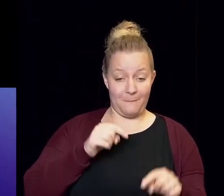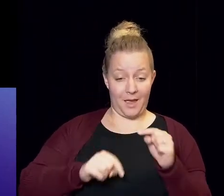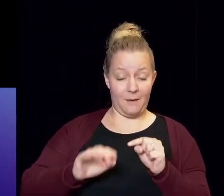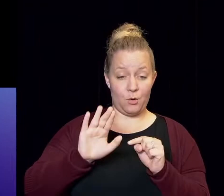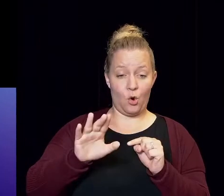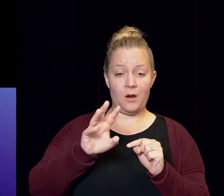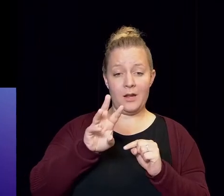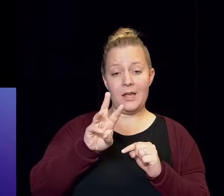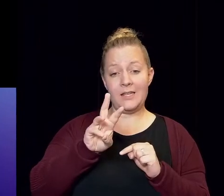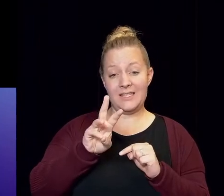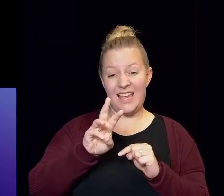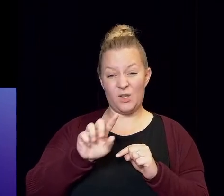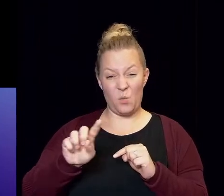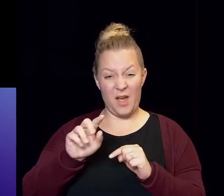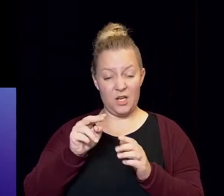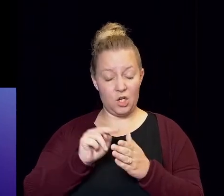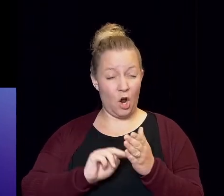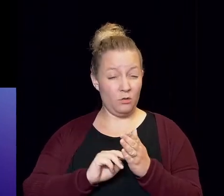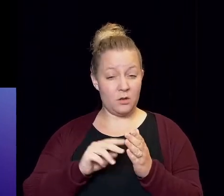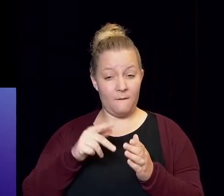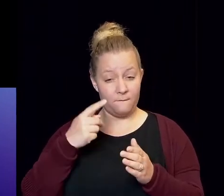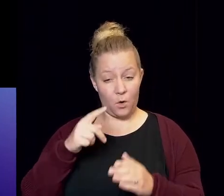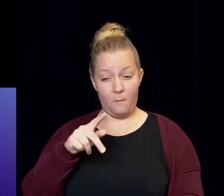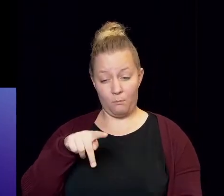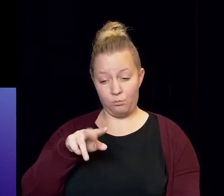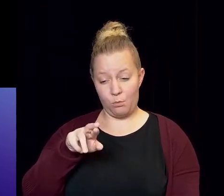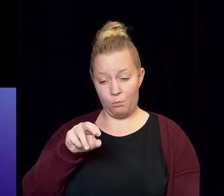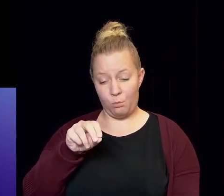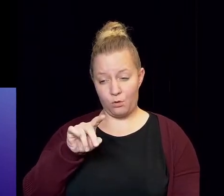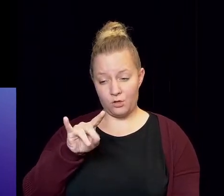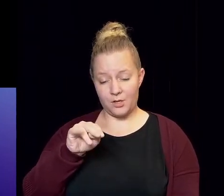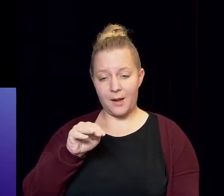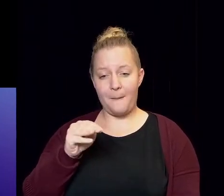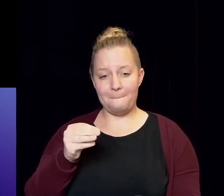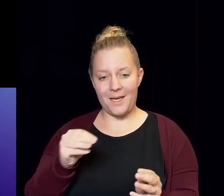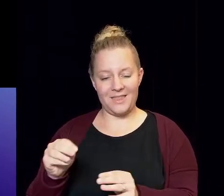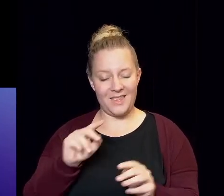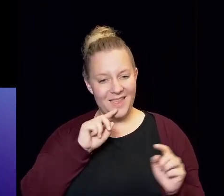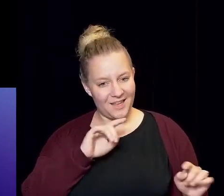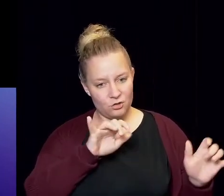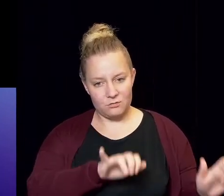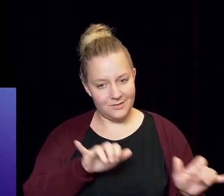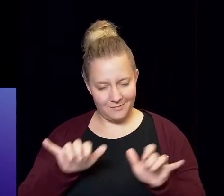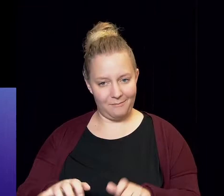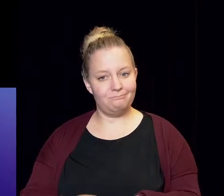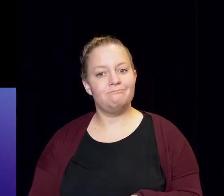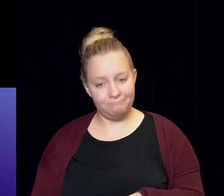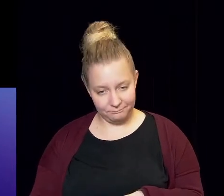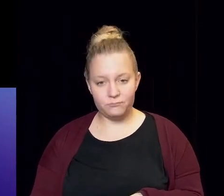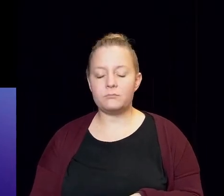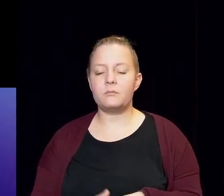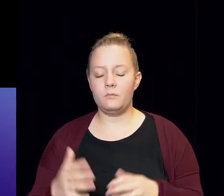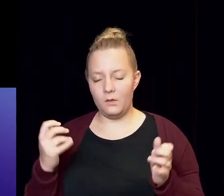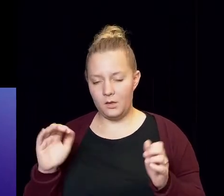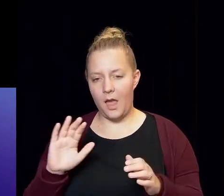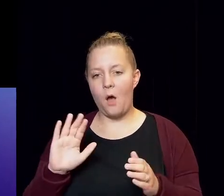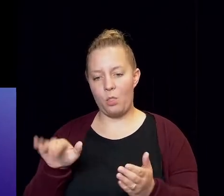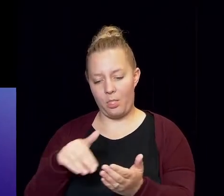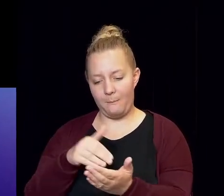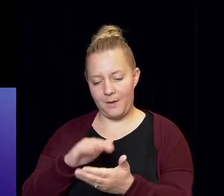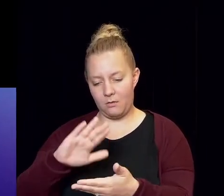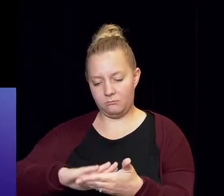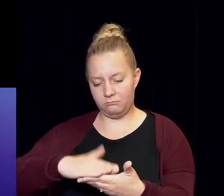where you did the proportion method, you'll see on this problem you also got 102 there. Okay, now let's open the middle